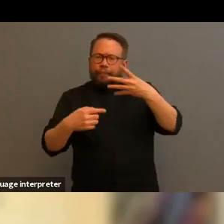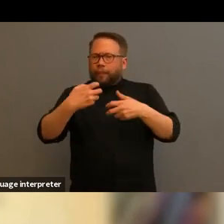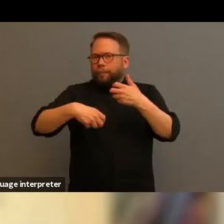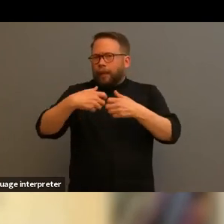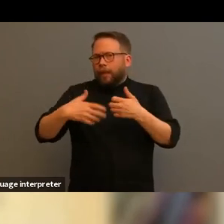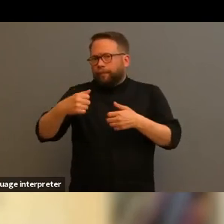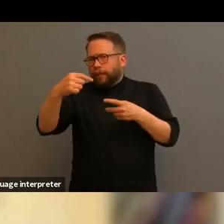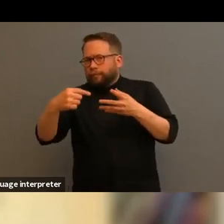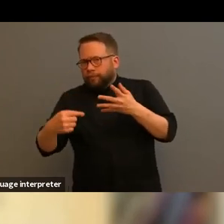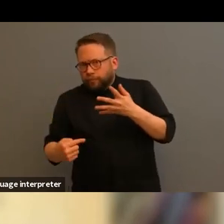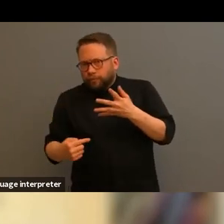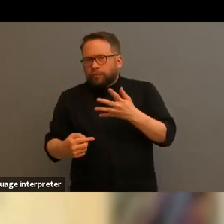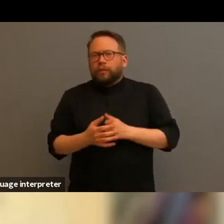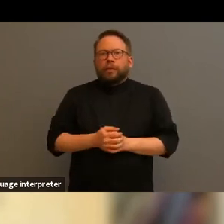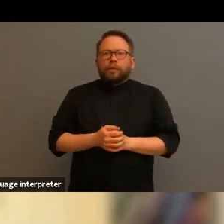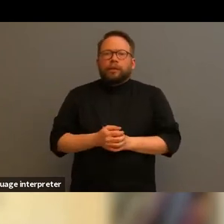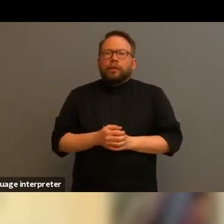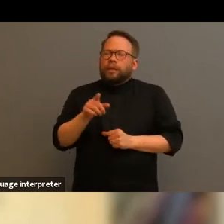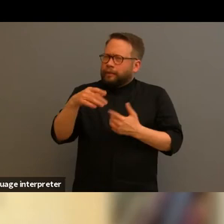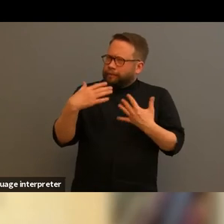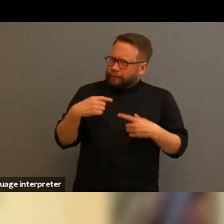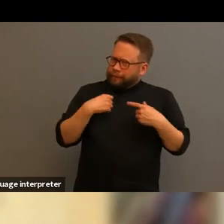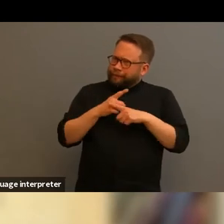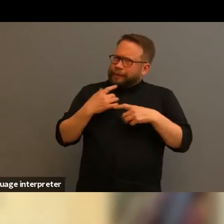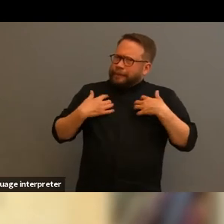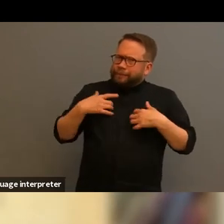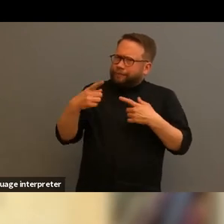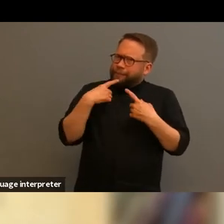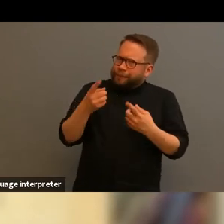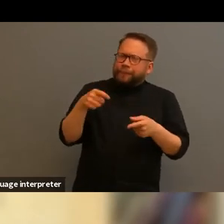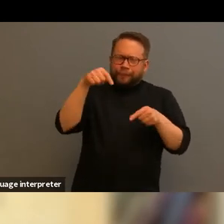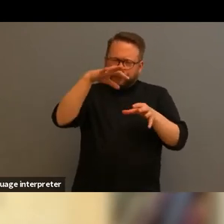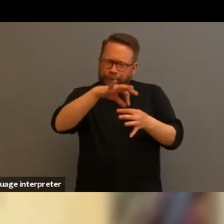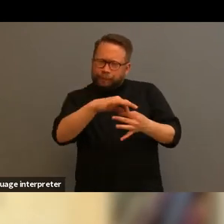you are raising as digitalization as a key instrument actually